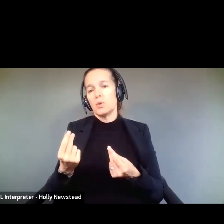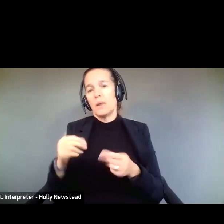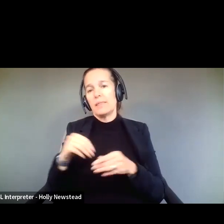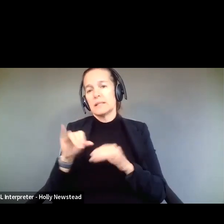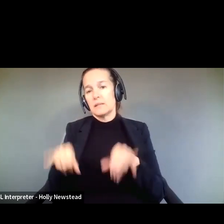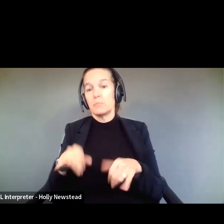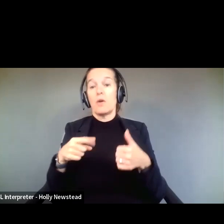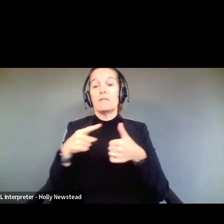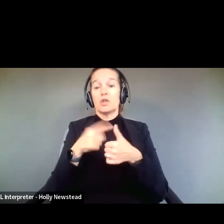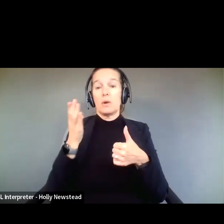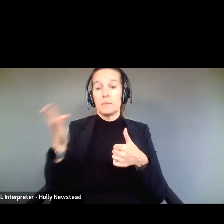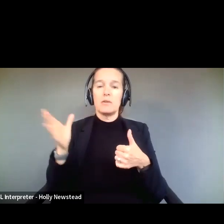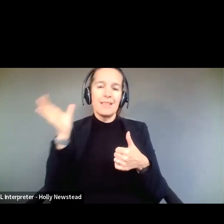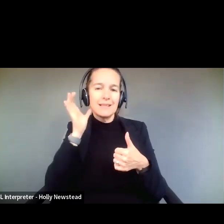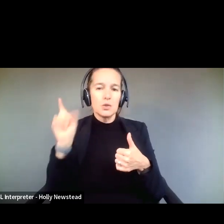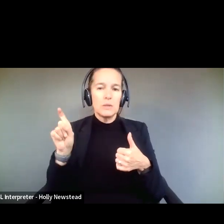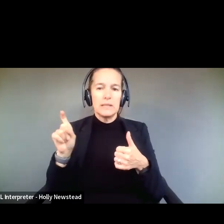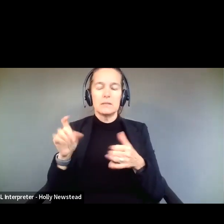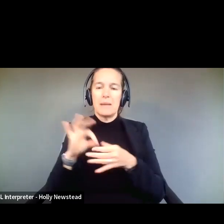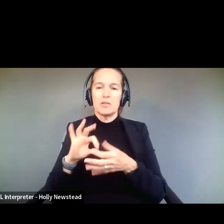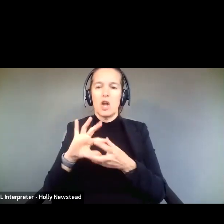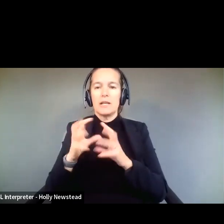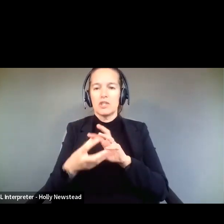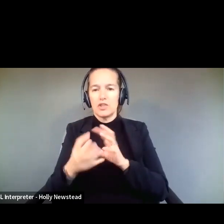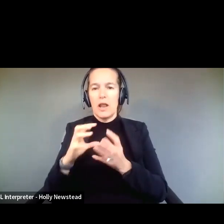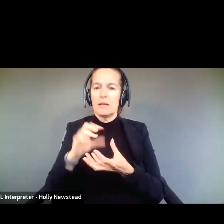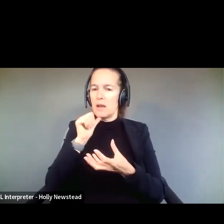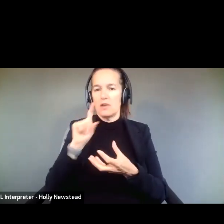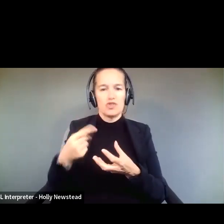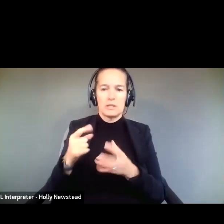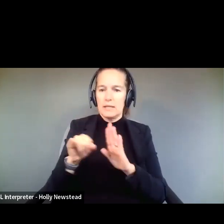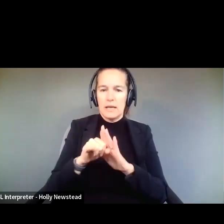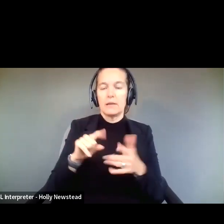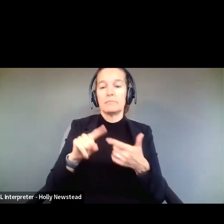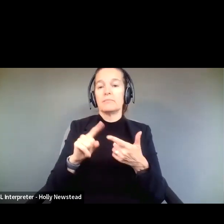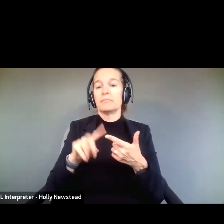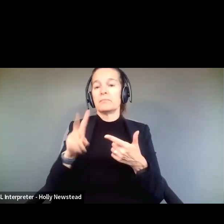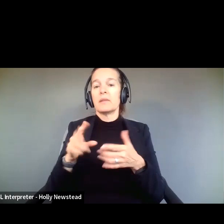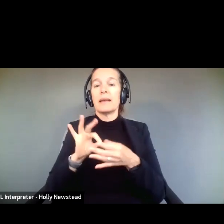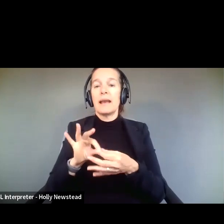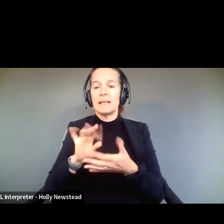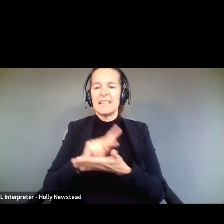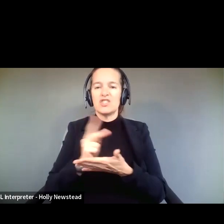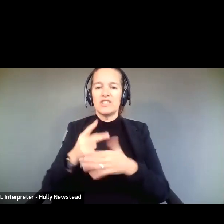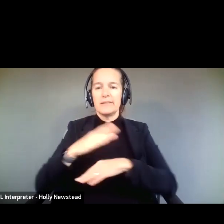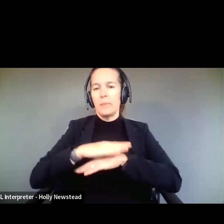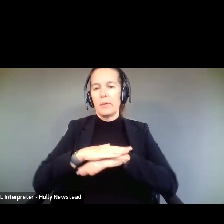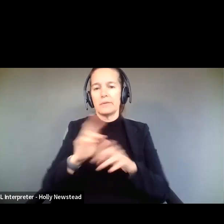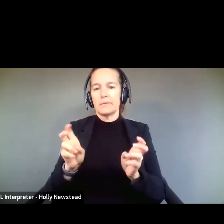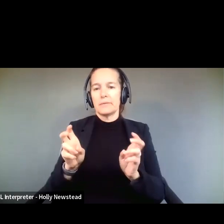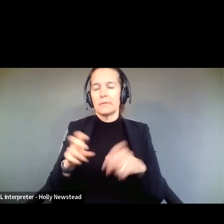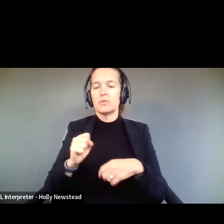recommendation, listen to needs based on intersectionality, not just identity. Next recommendation is connect the kitchen tables. We gave